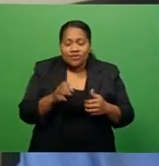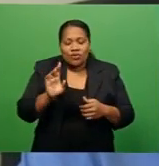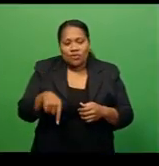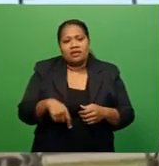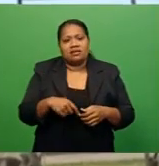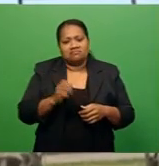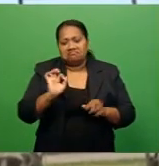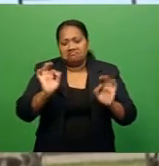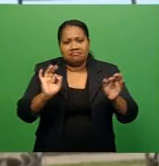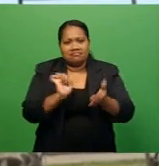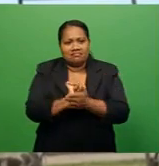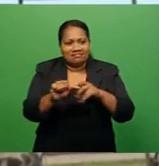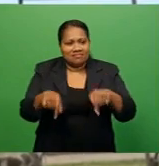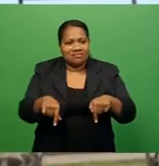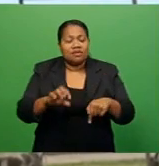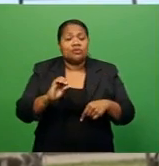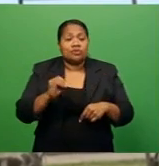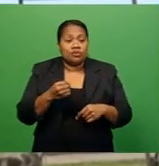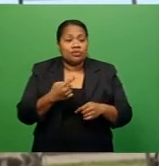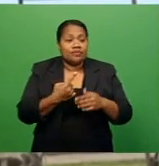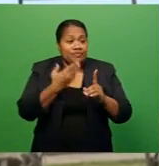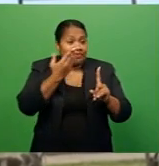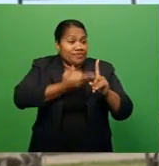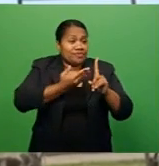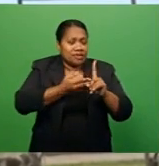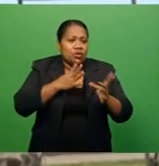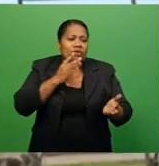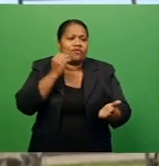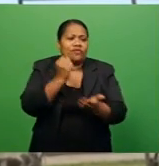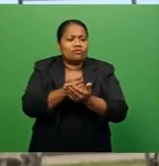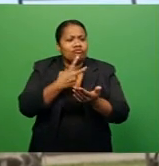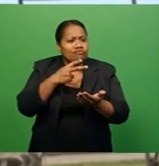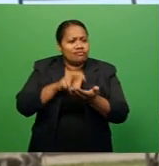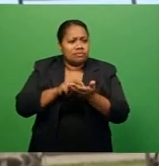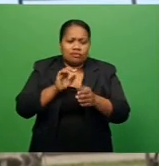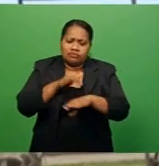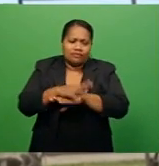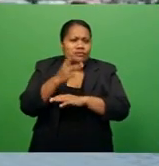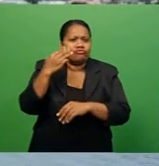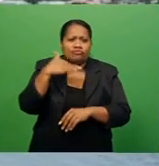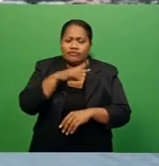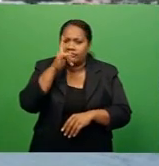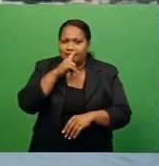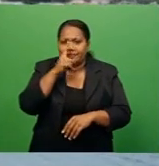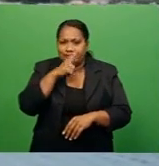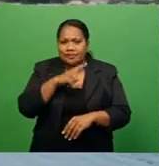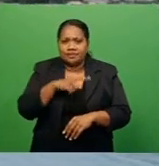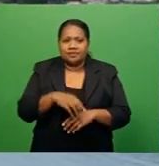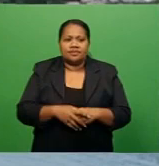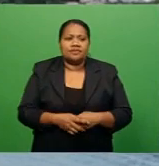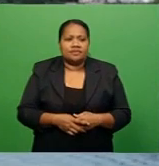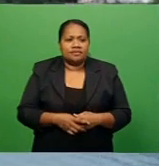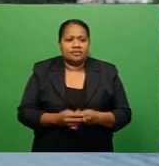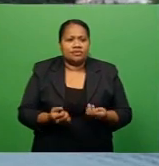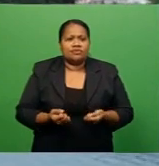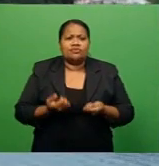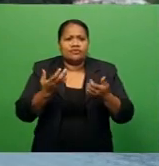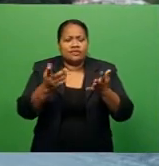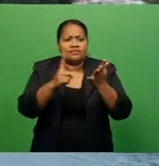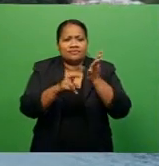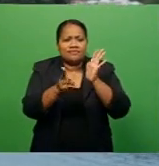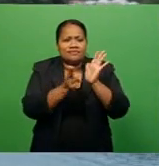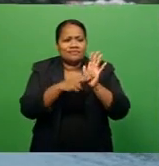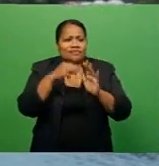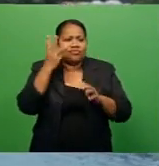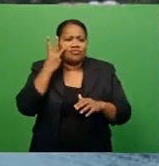Josese Rakuita has confirmed that they've registered over 300 people who sell in tents provided by the UN Women along